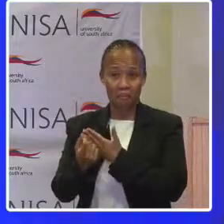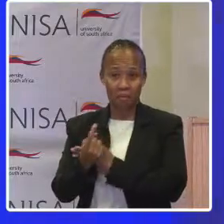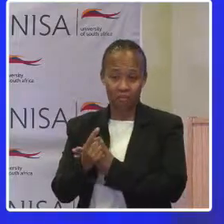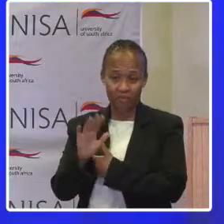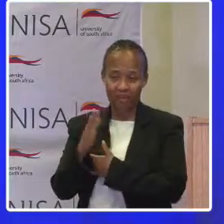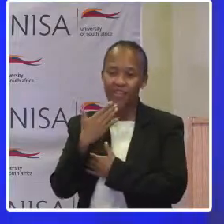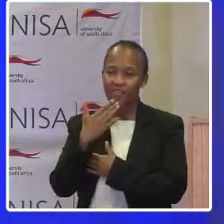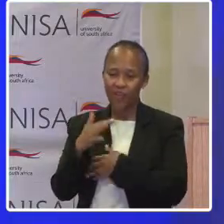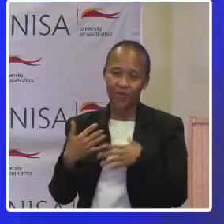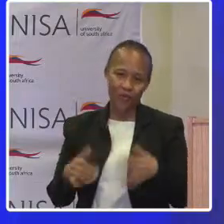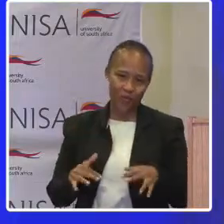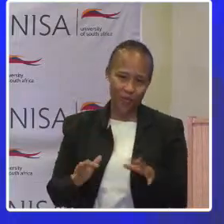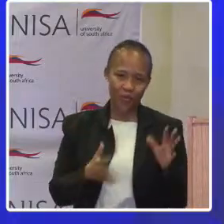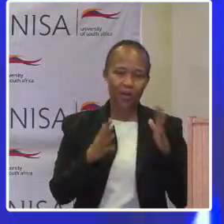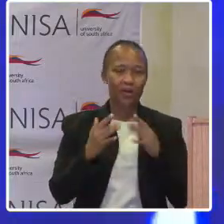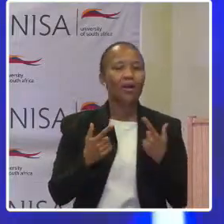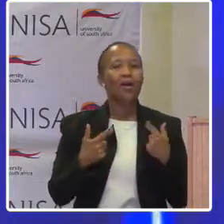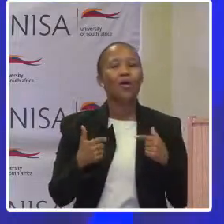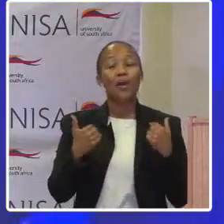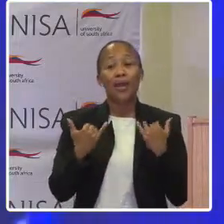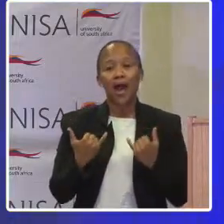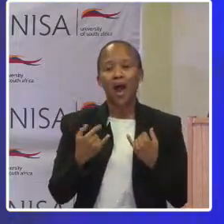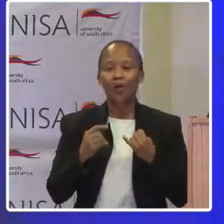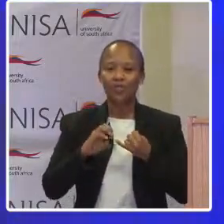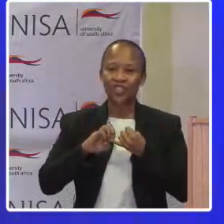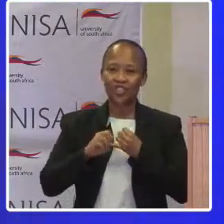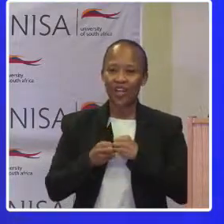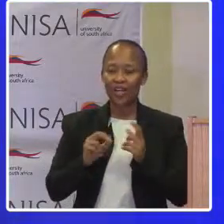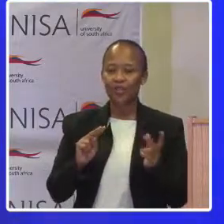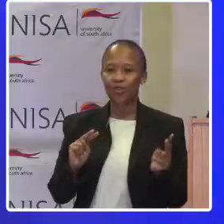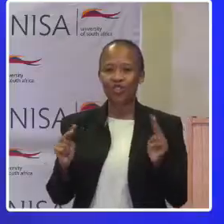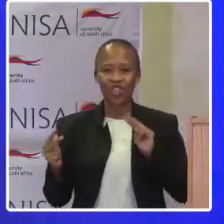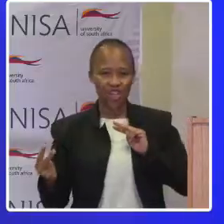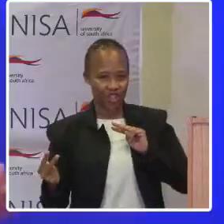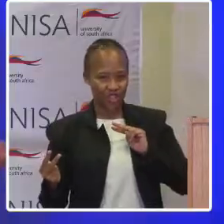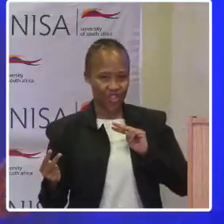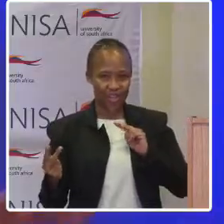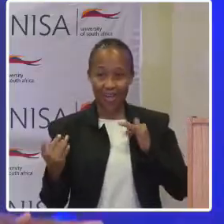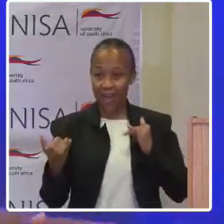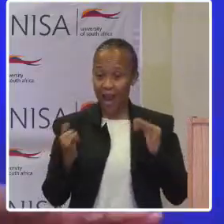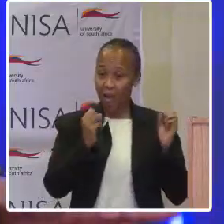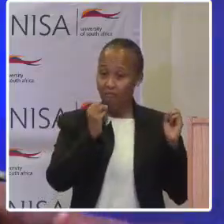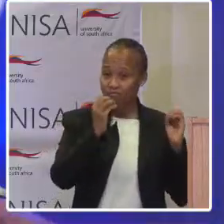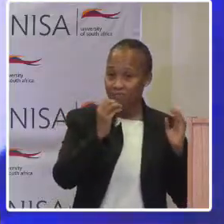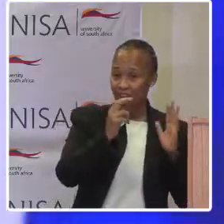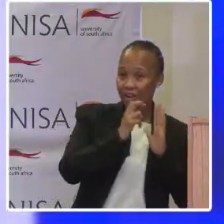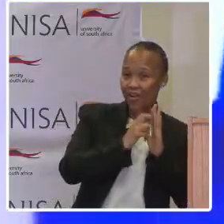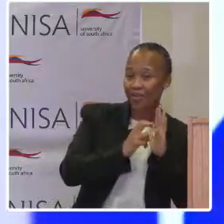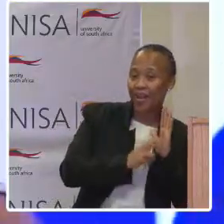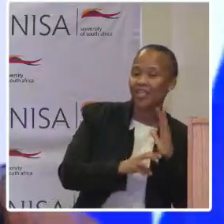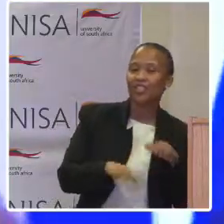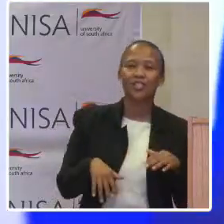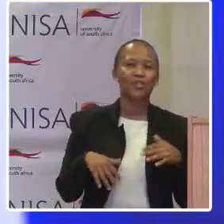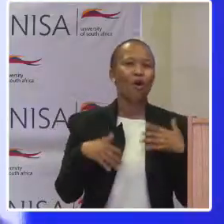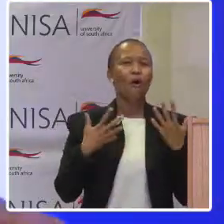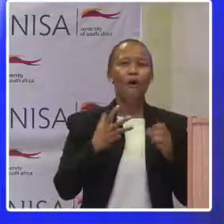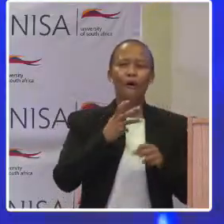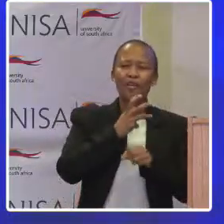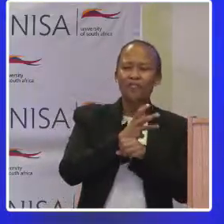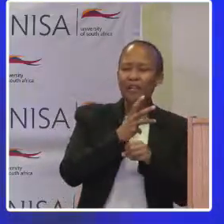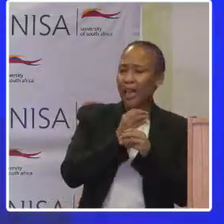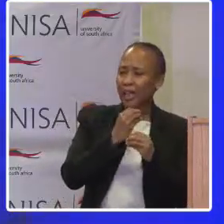we're trying to change gears now. We're not talking about regulation. We're not talking about all the difficult